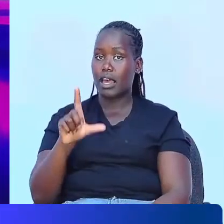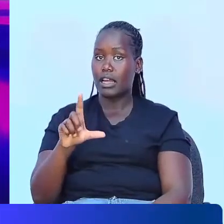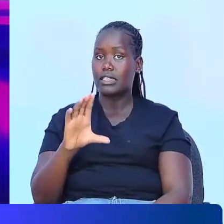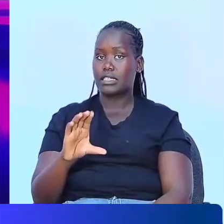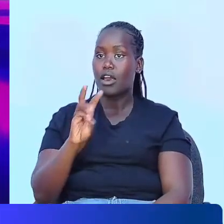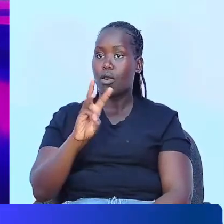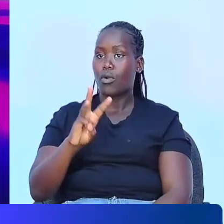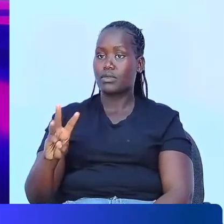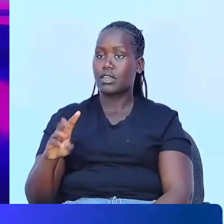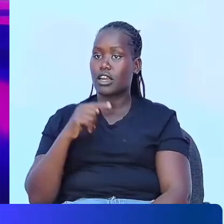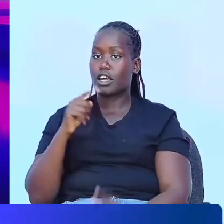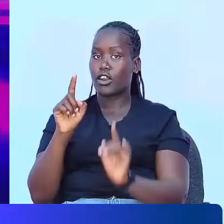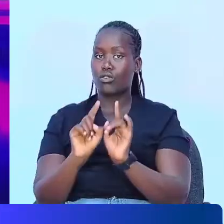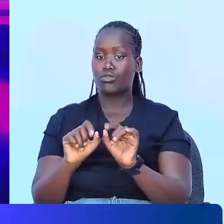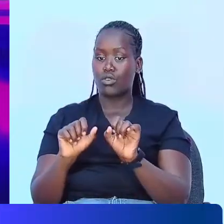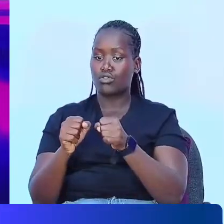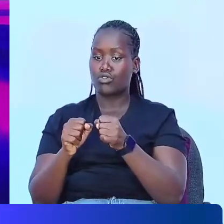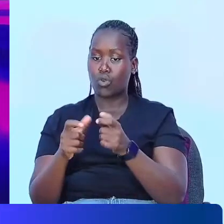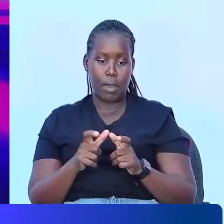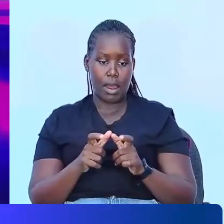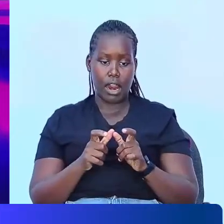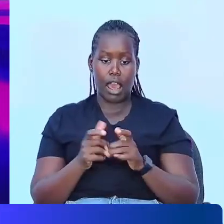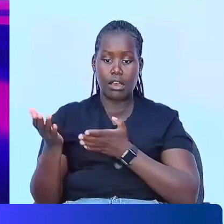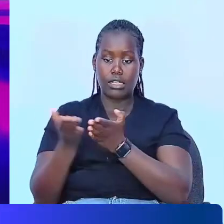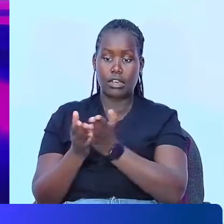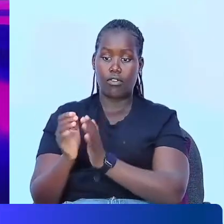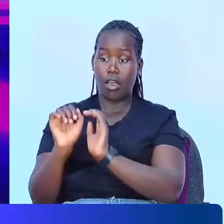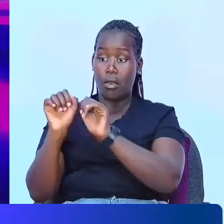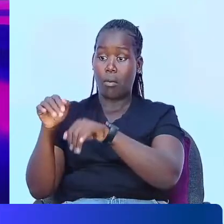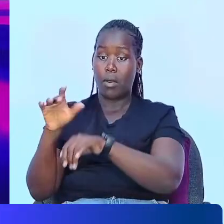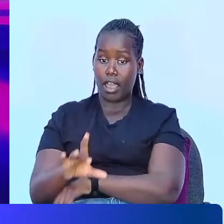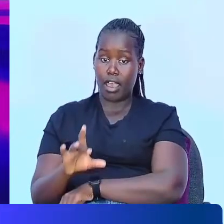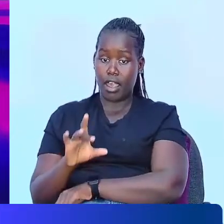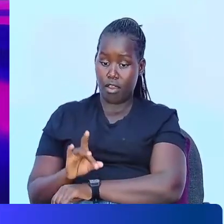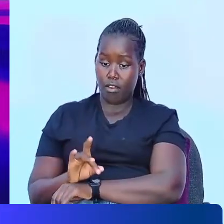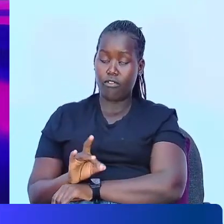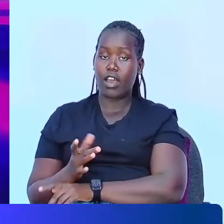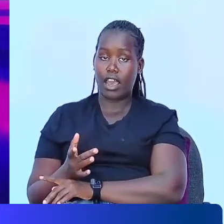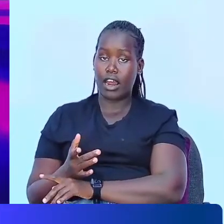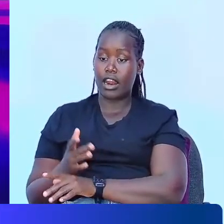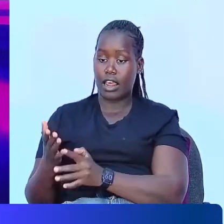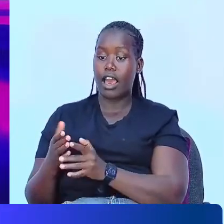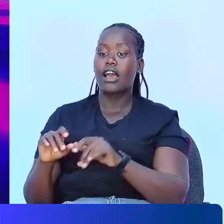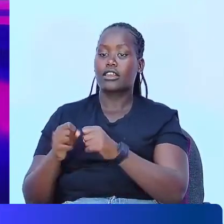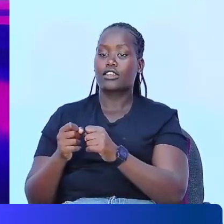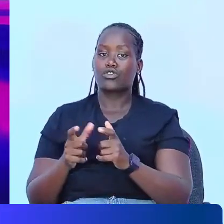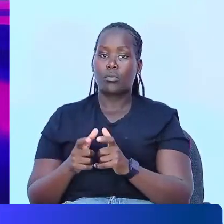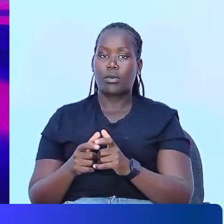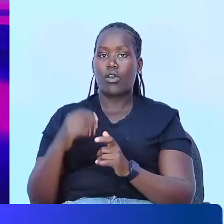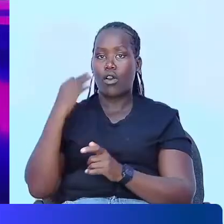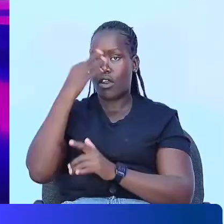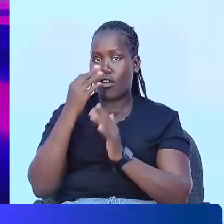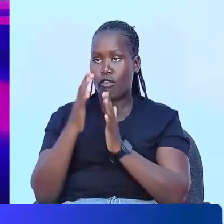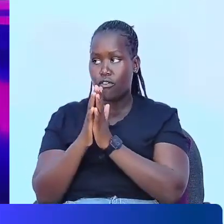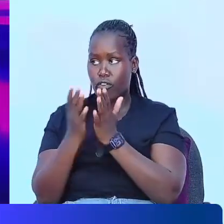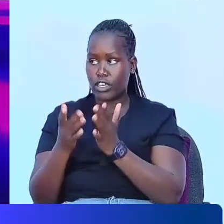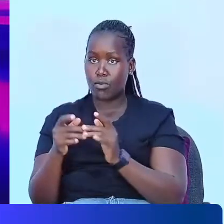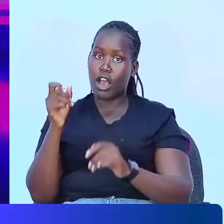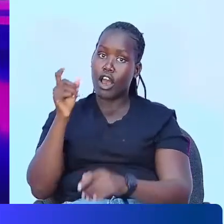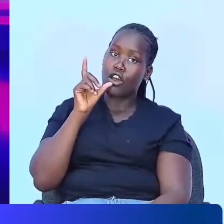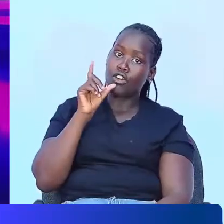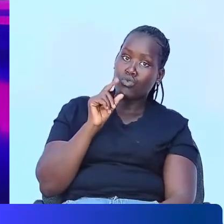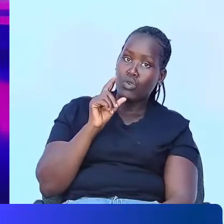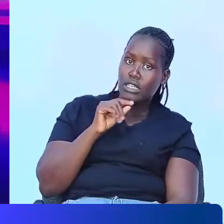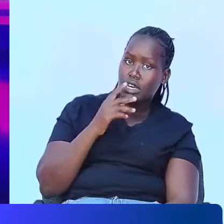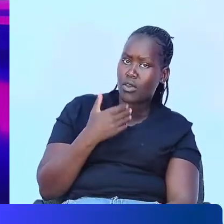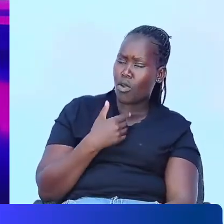are social media savvy. You can find Kenya Power across their social media platforms. That is on Facebook, Twitter. You have a